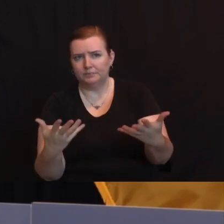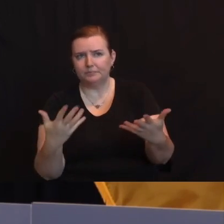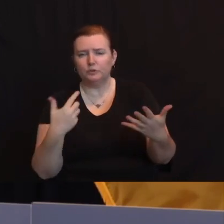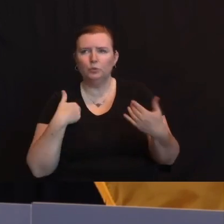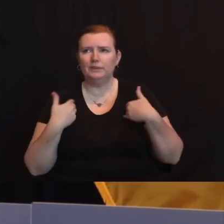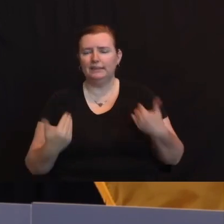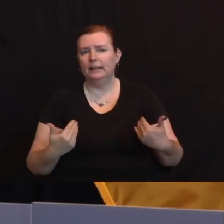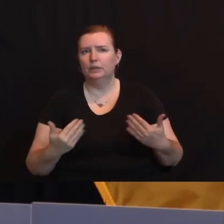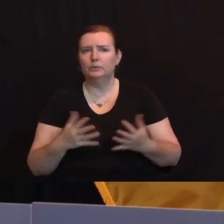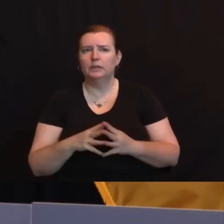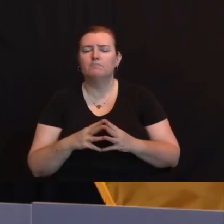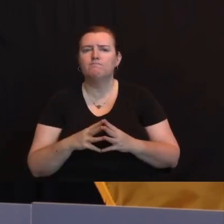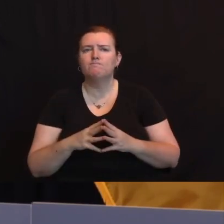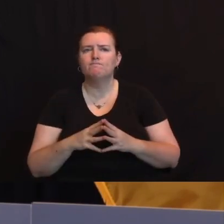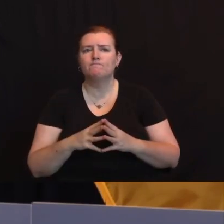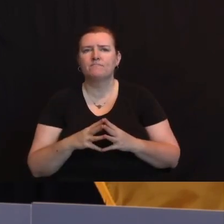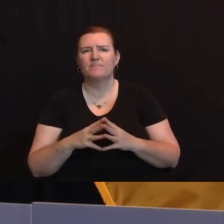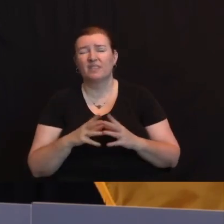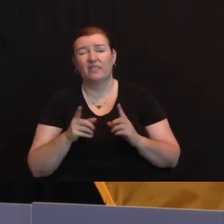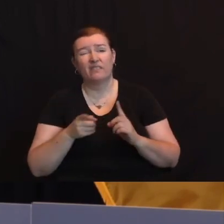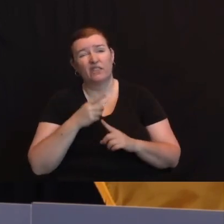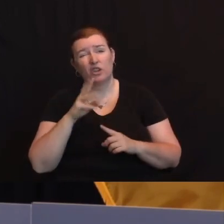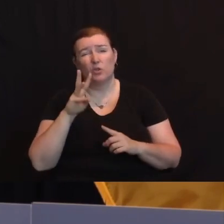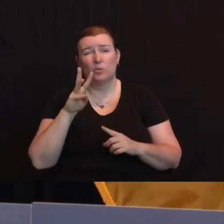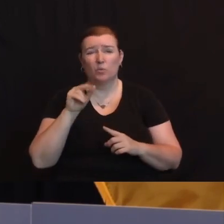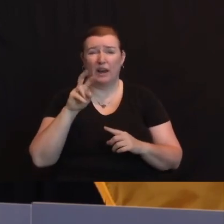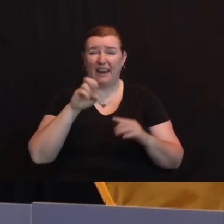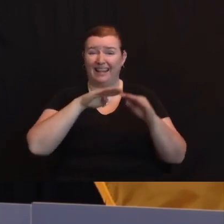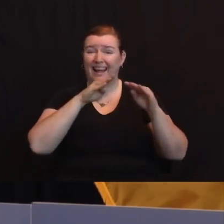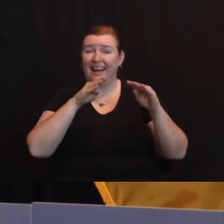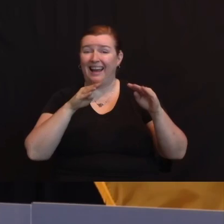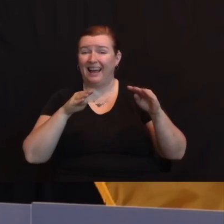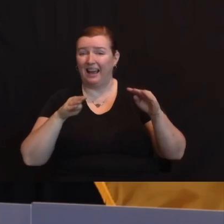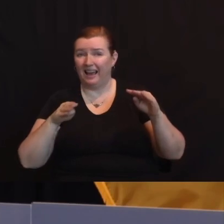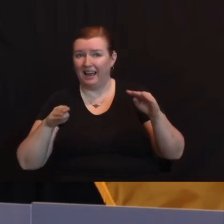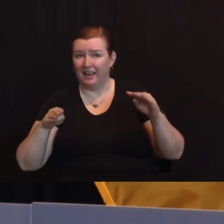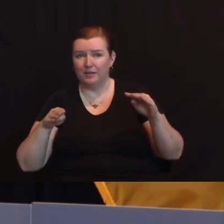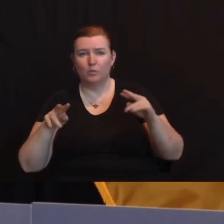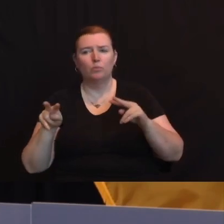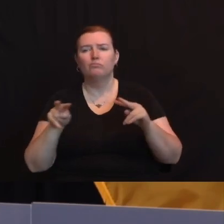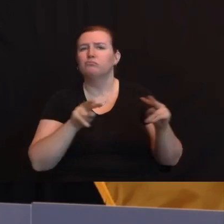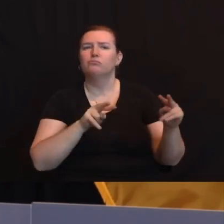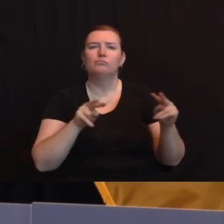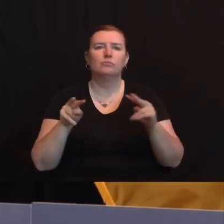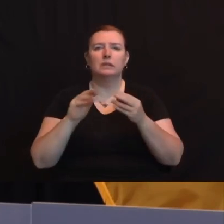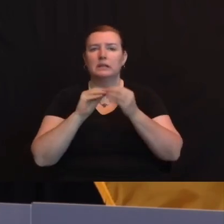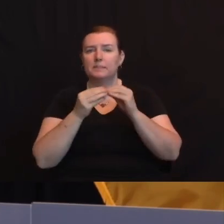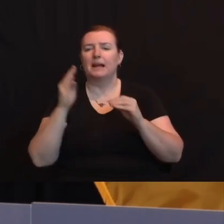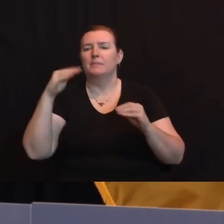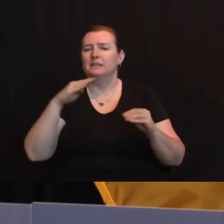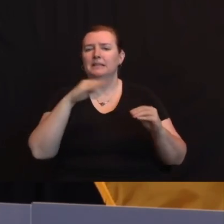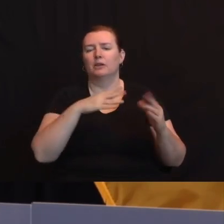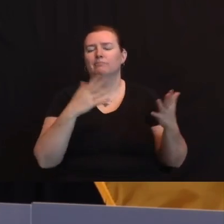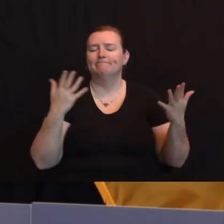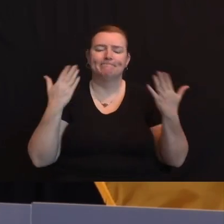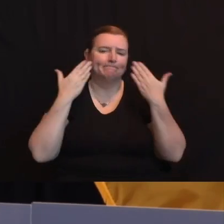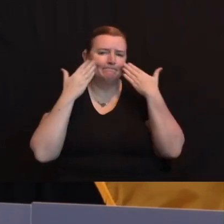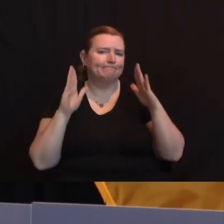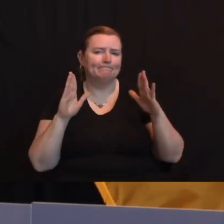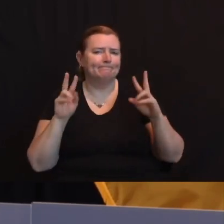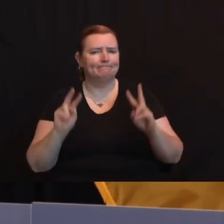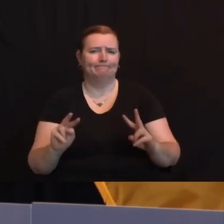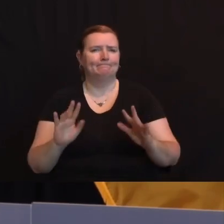first wave. I think only time will tell, where our numbers go. But again, until we actually understand and